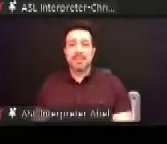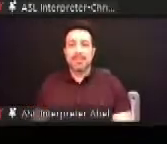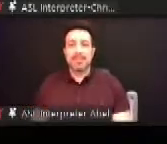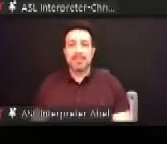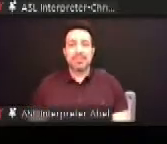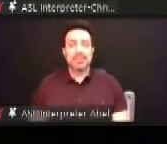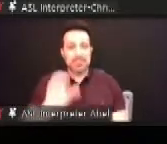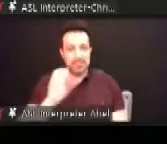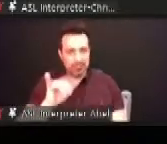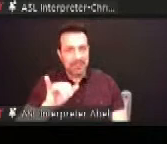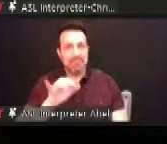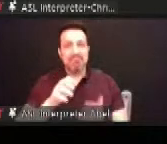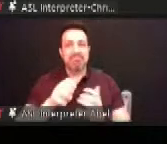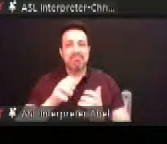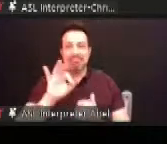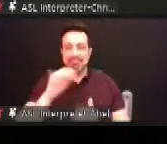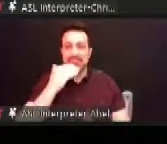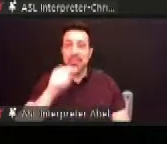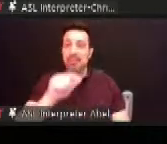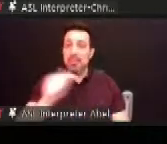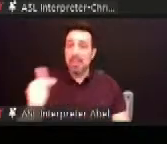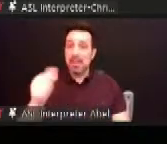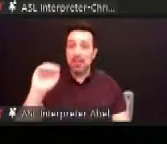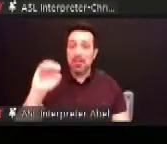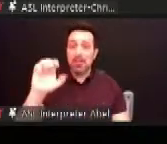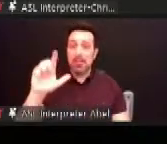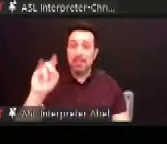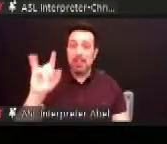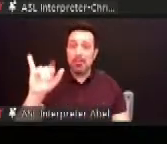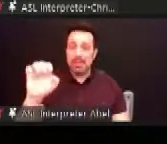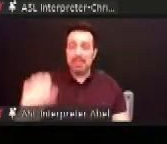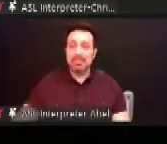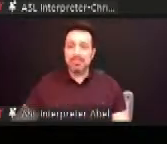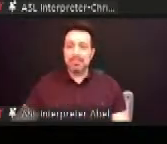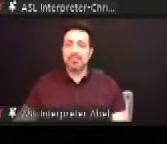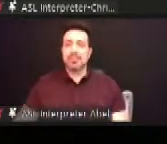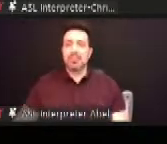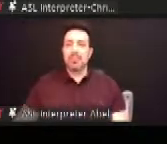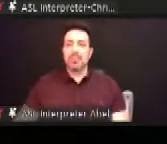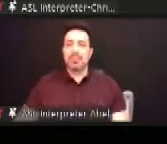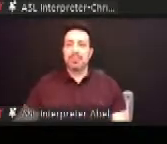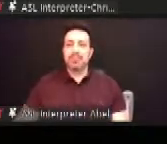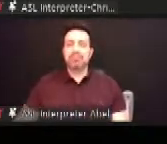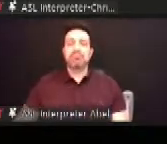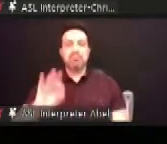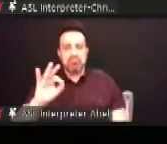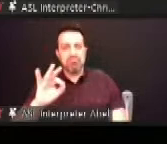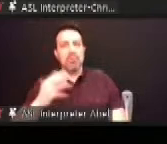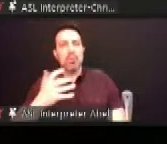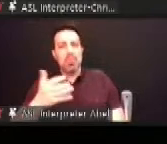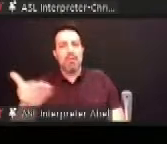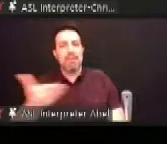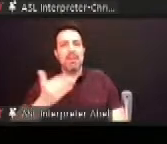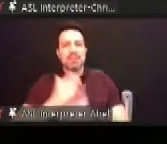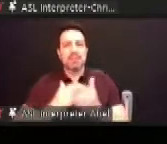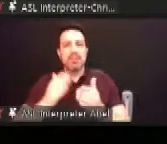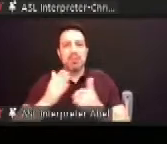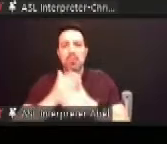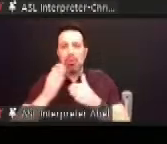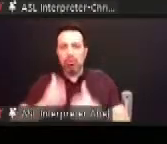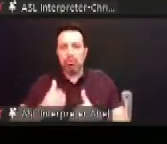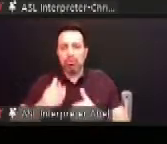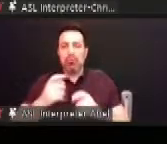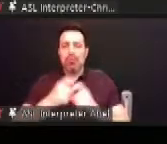All right, thank you. Back to you, Melody. So we wanted to invite some of our partners